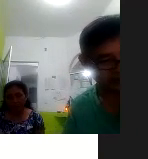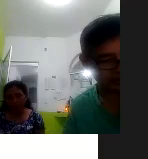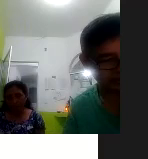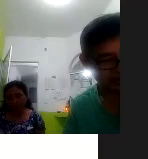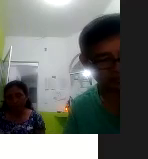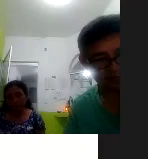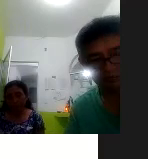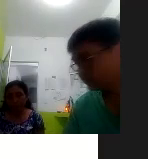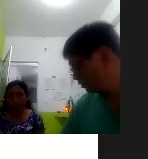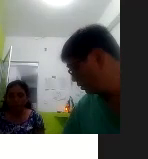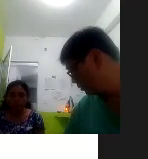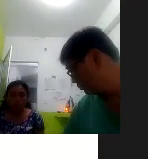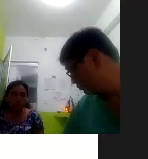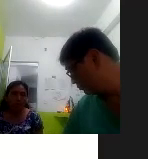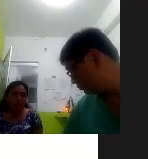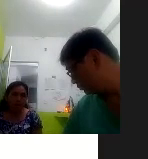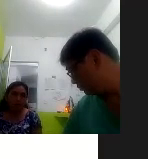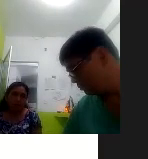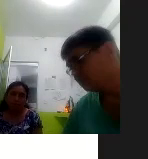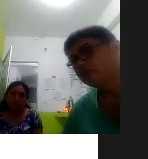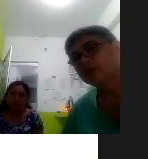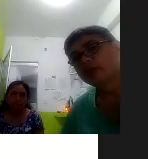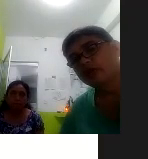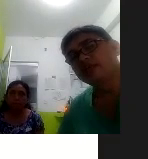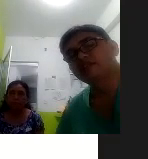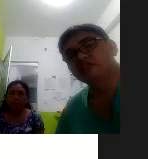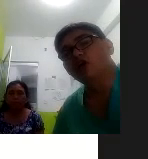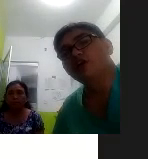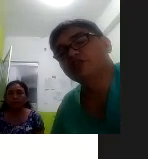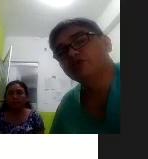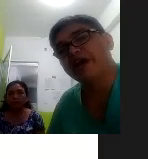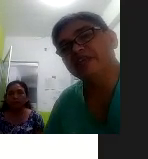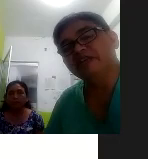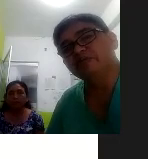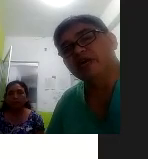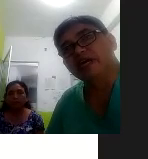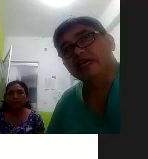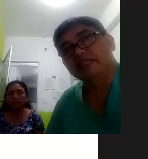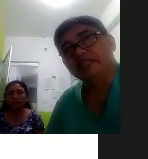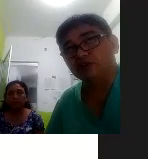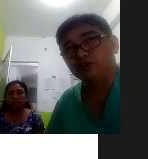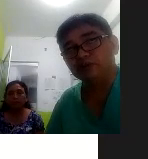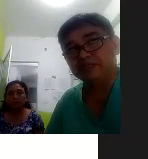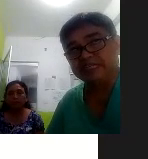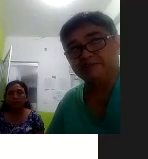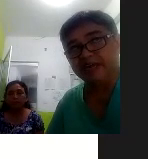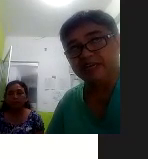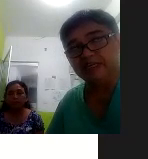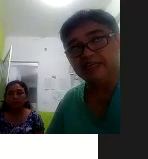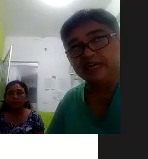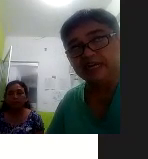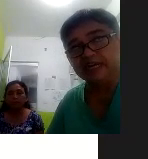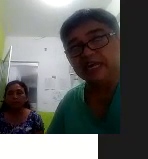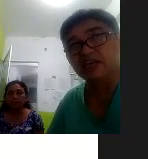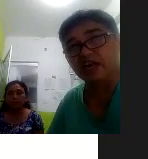Pero solo es capacitaciones, uno no le pagan. And it's only training. They don't receive